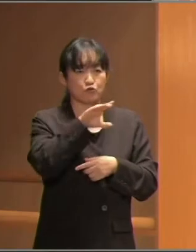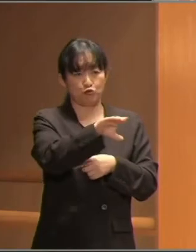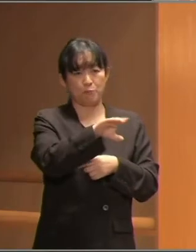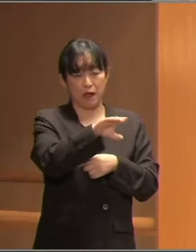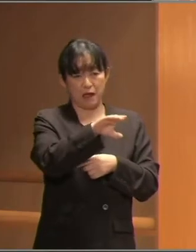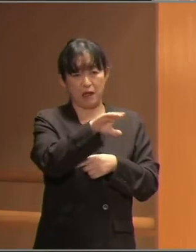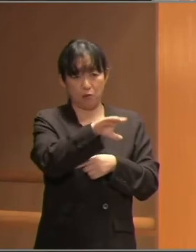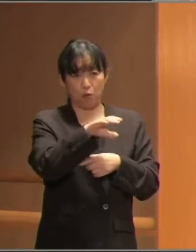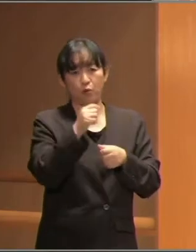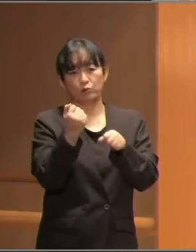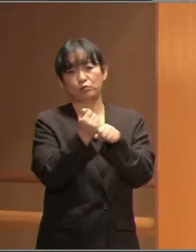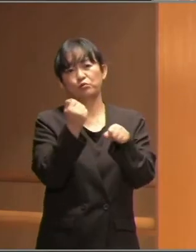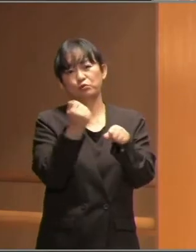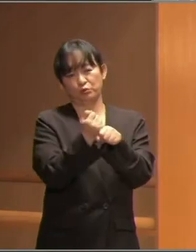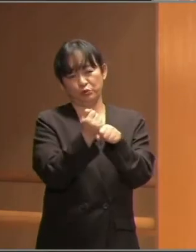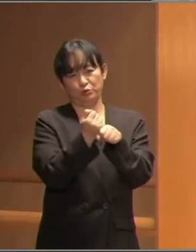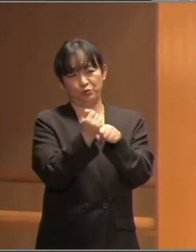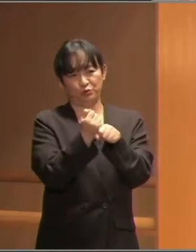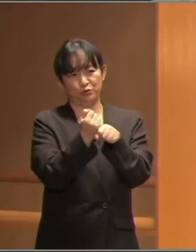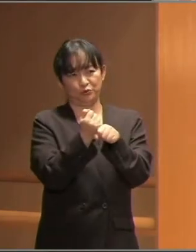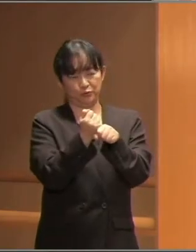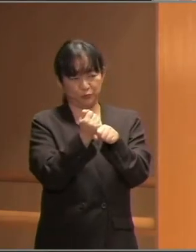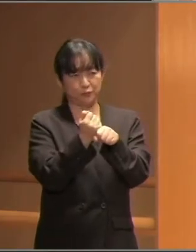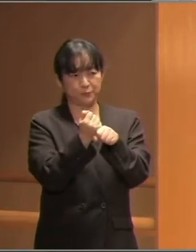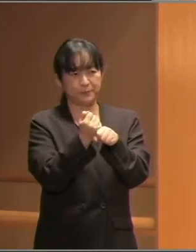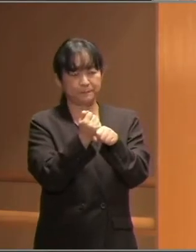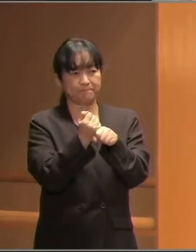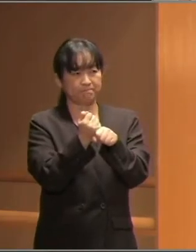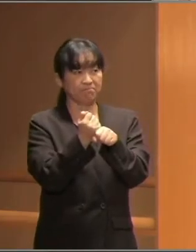making cars out of wood is my job.